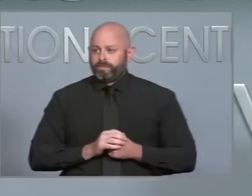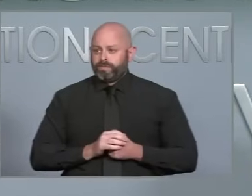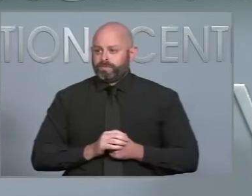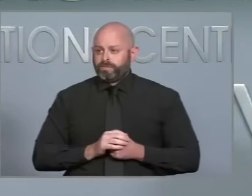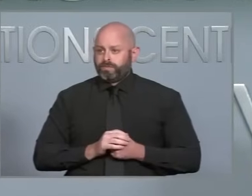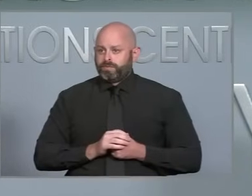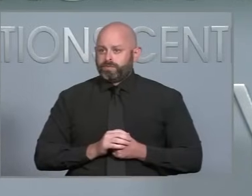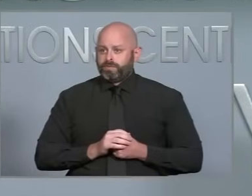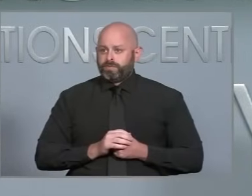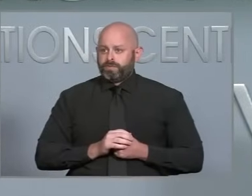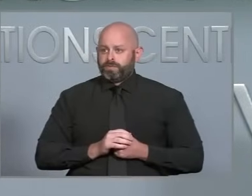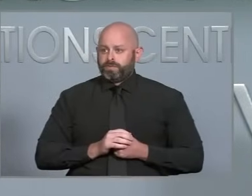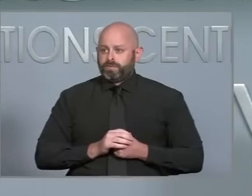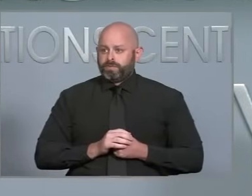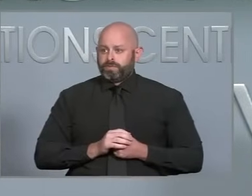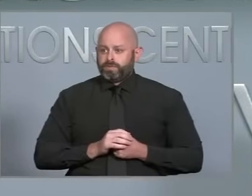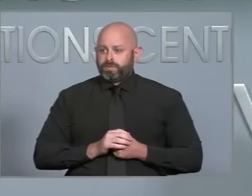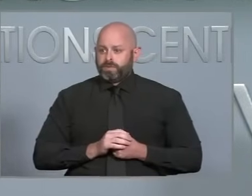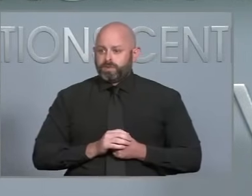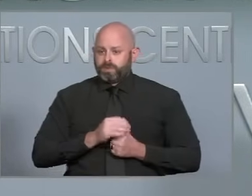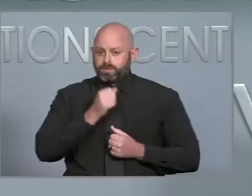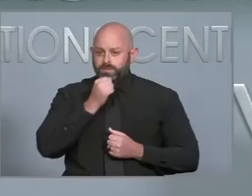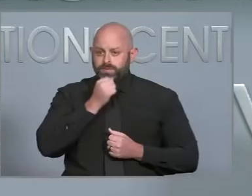Go to our online question.